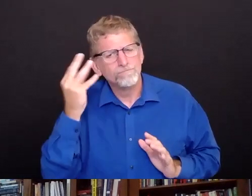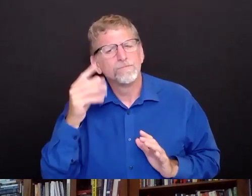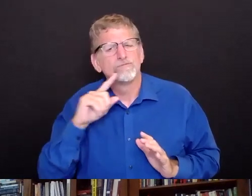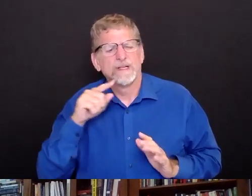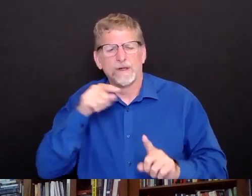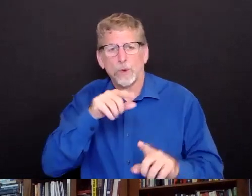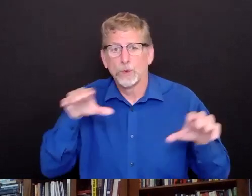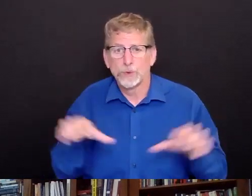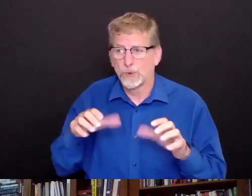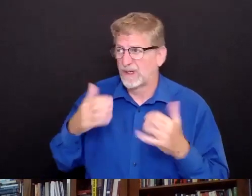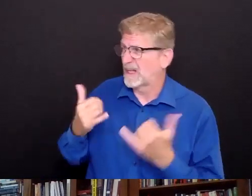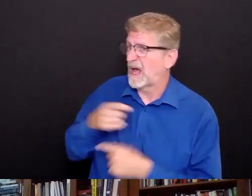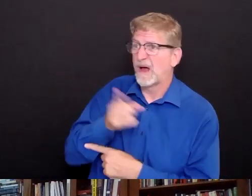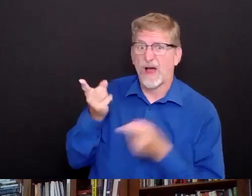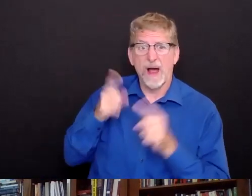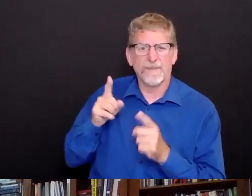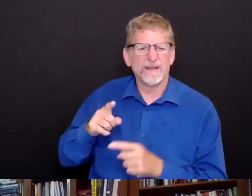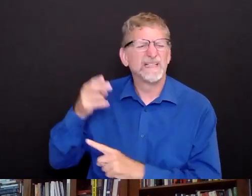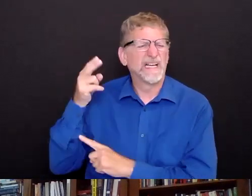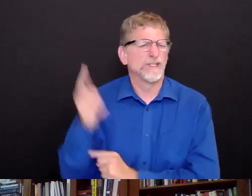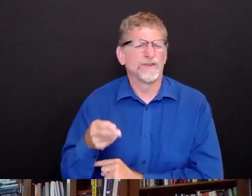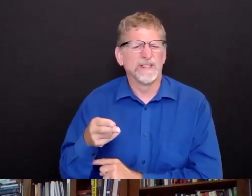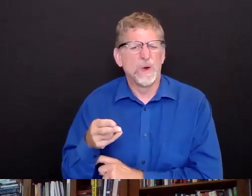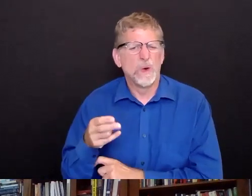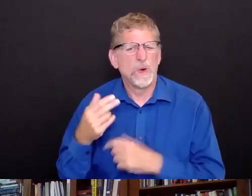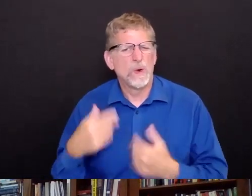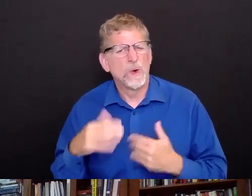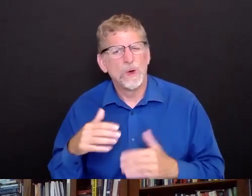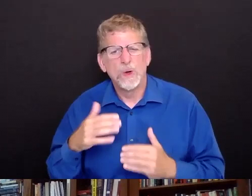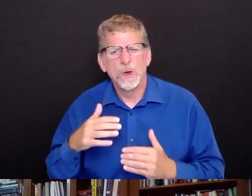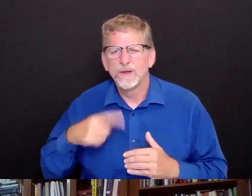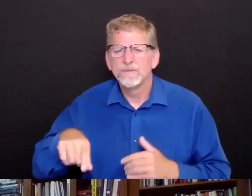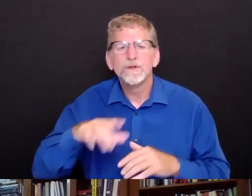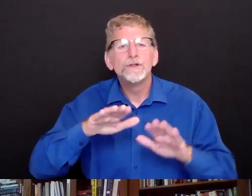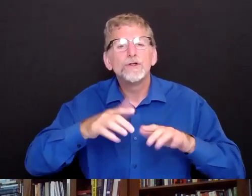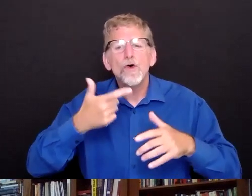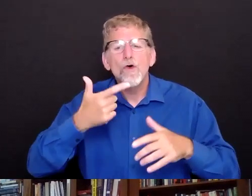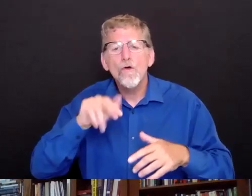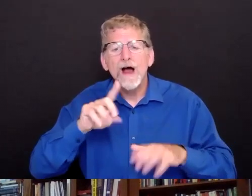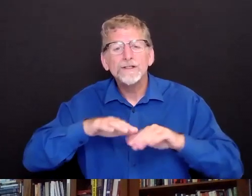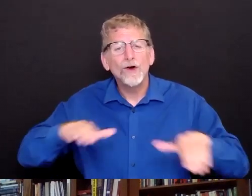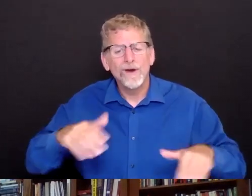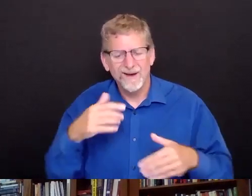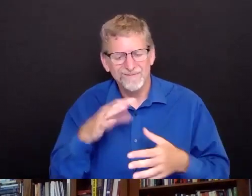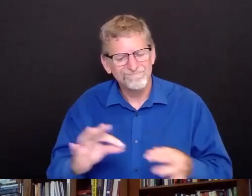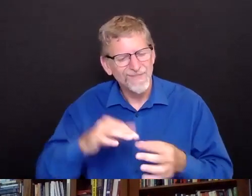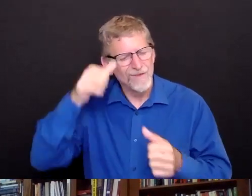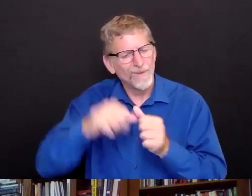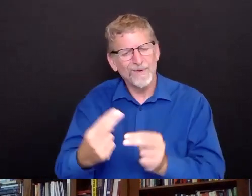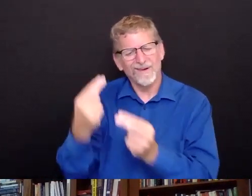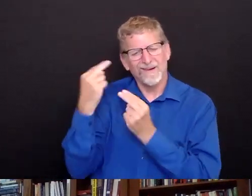what you did in 2020. Everybody will want to know. But it also is an opportunity to take care of yourself and to be